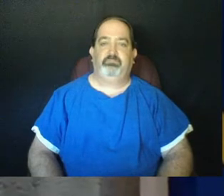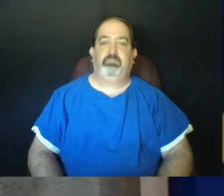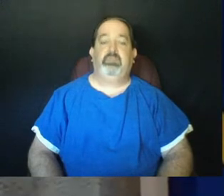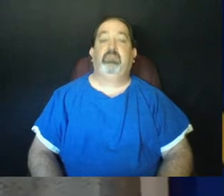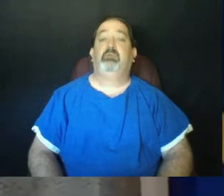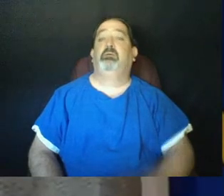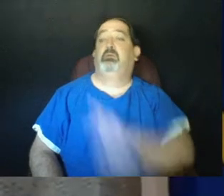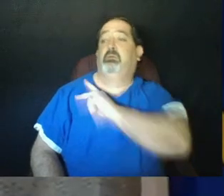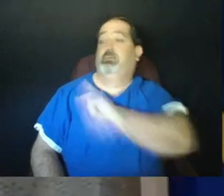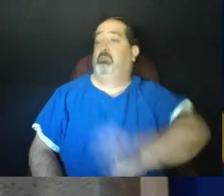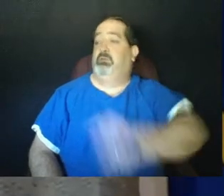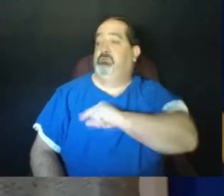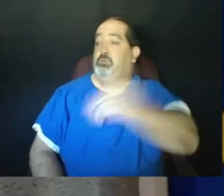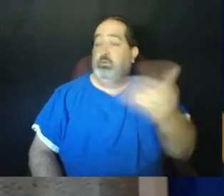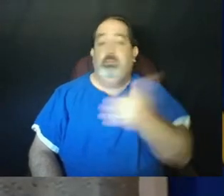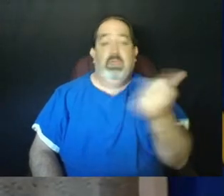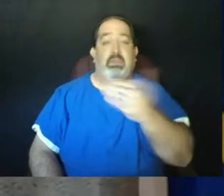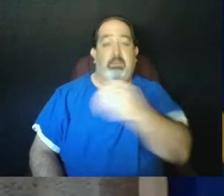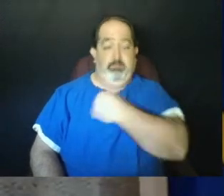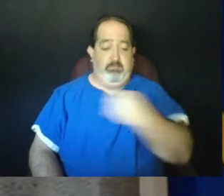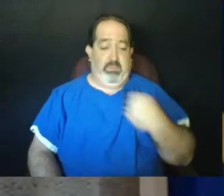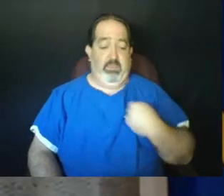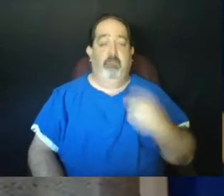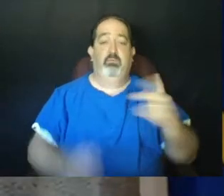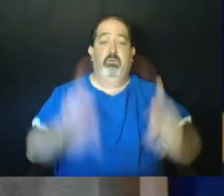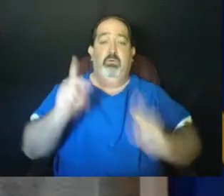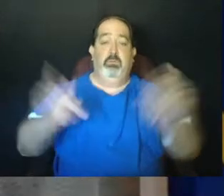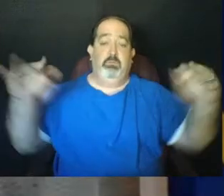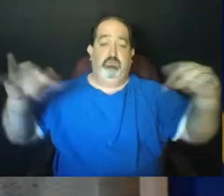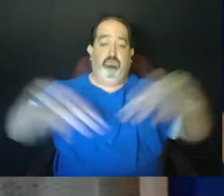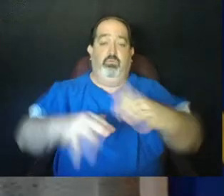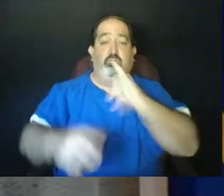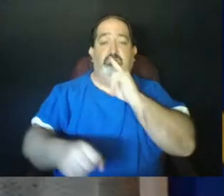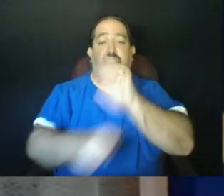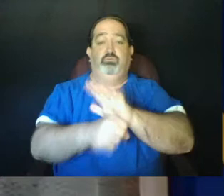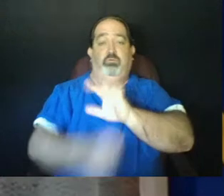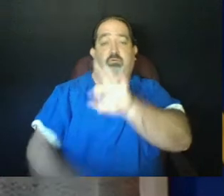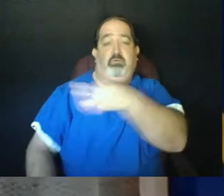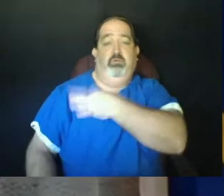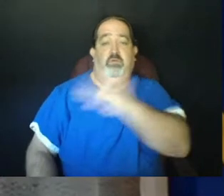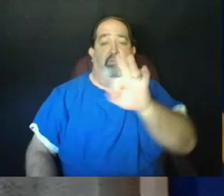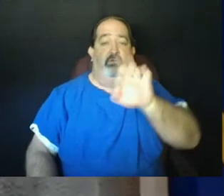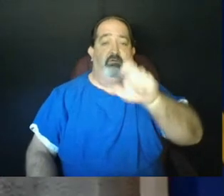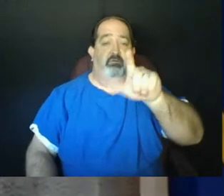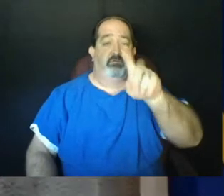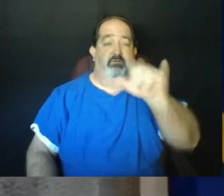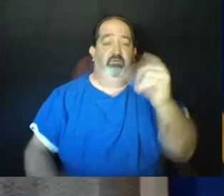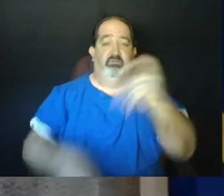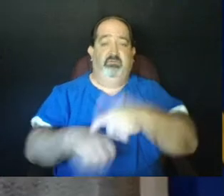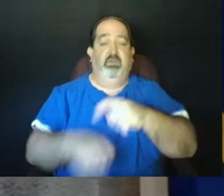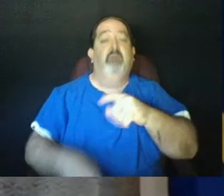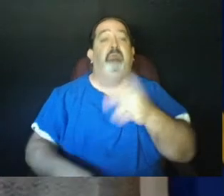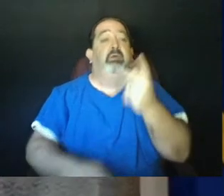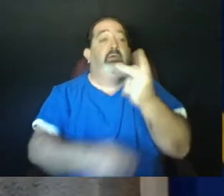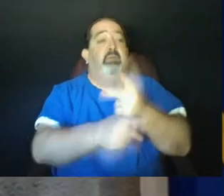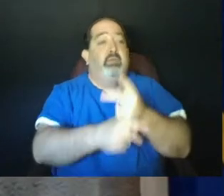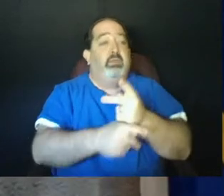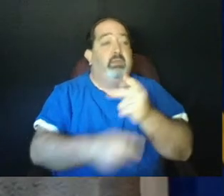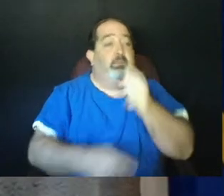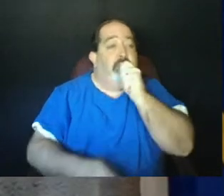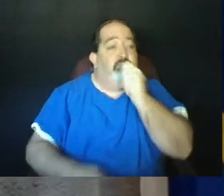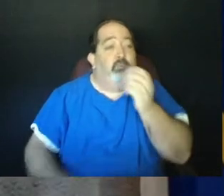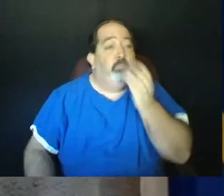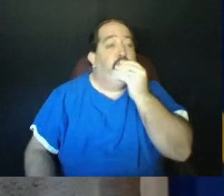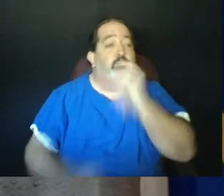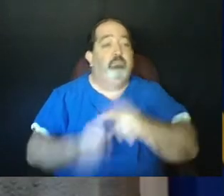Their Majesties welcome any member of the populace who wishes to swear fealty at this time. Please do not unmute your mics, but